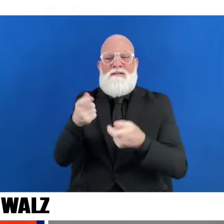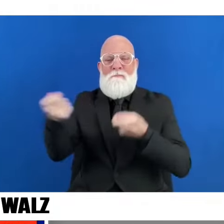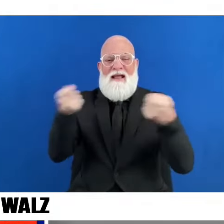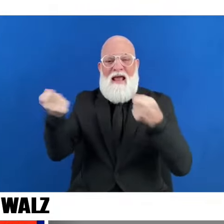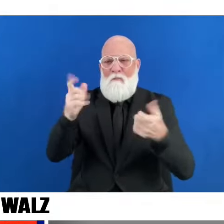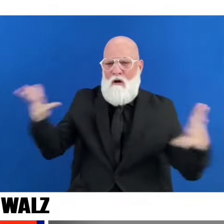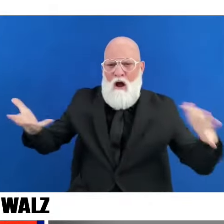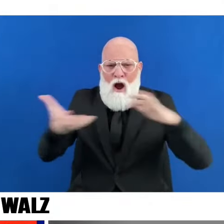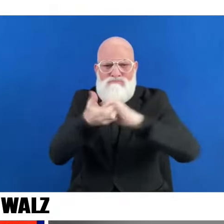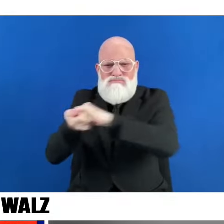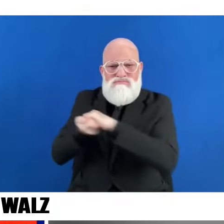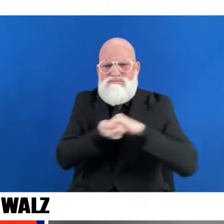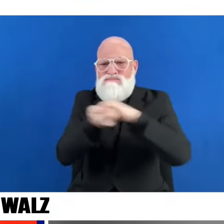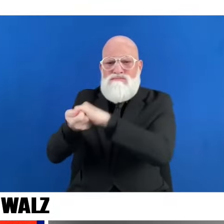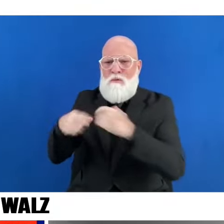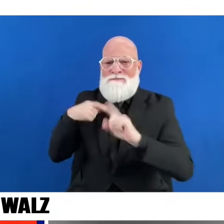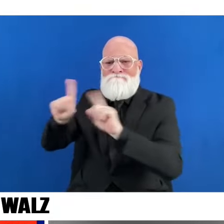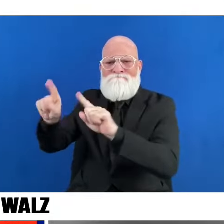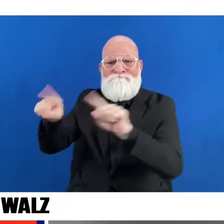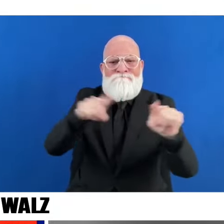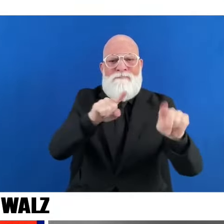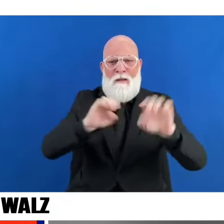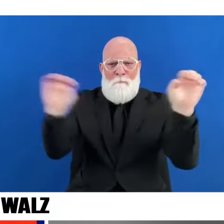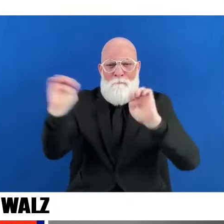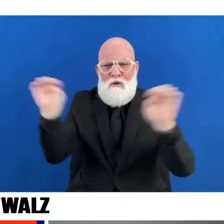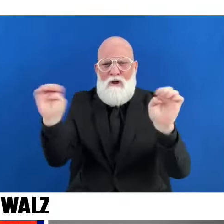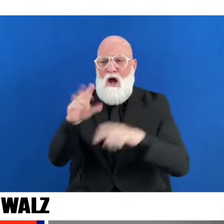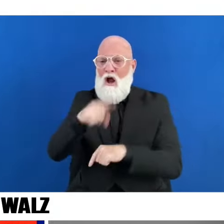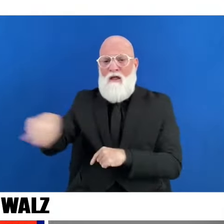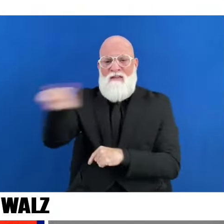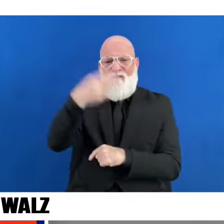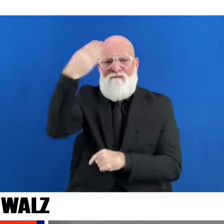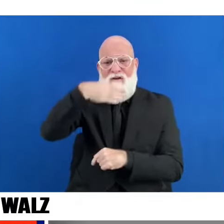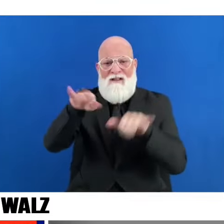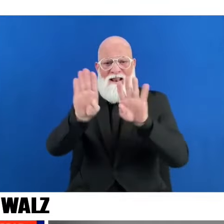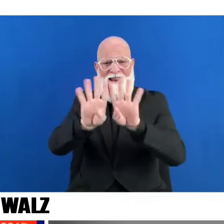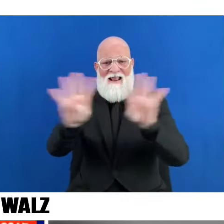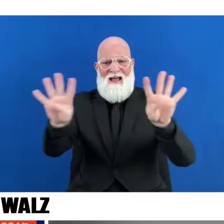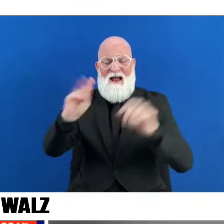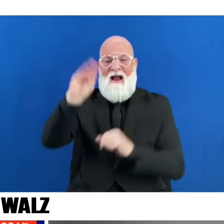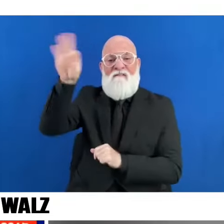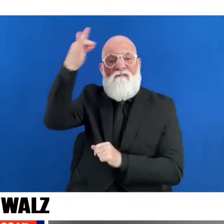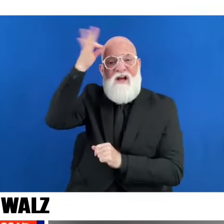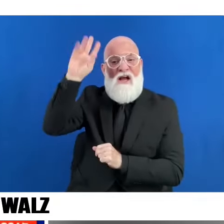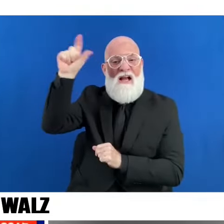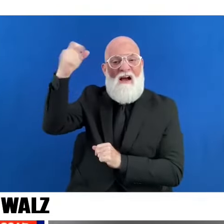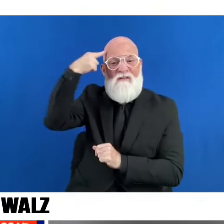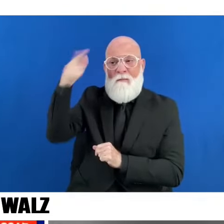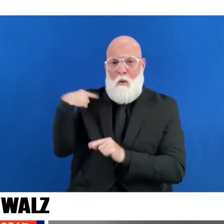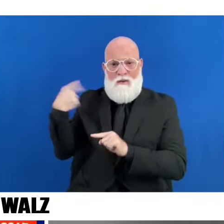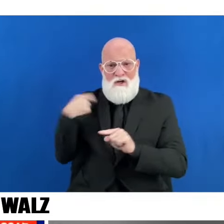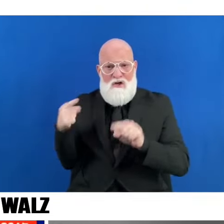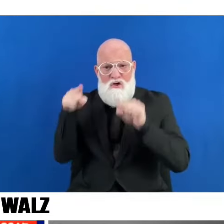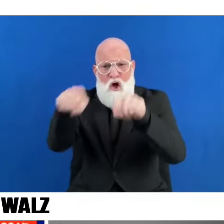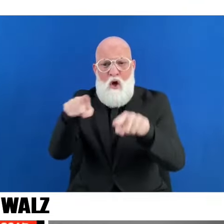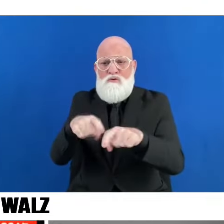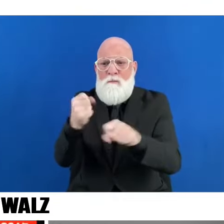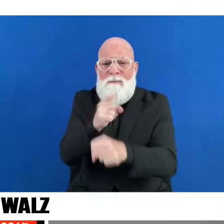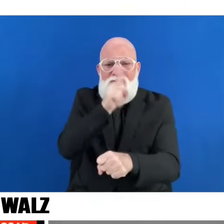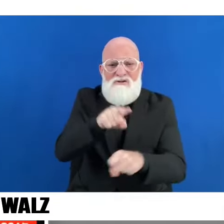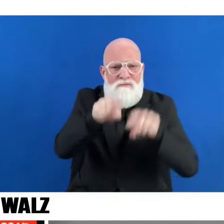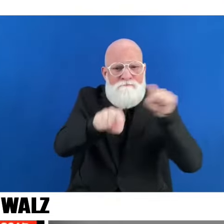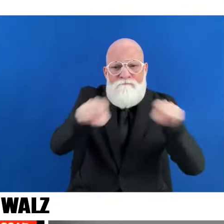are on the ground. Those happen on the front end. The federal government comes in, makes sure they're there to that we recover, but we're still in that phase where we need to make sure that